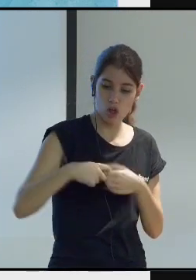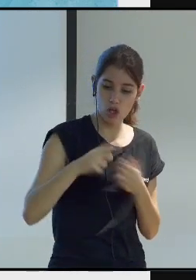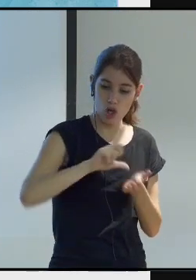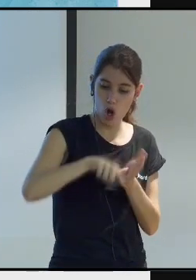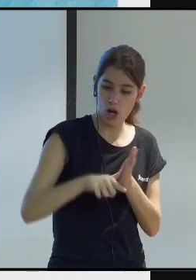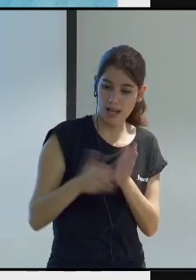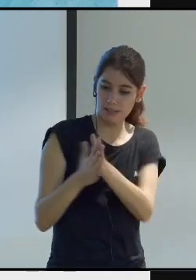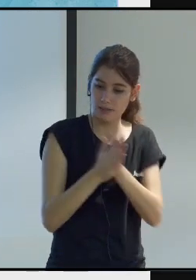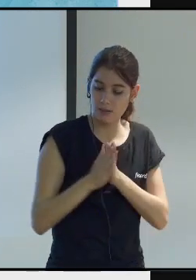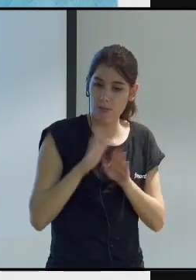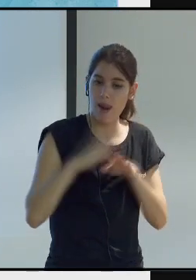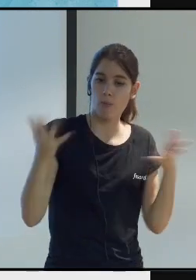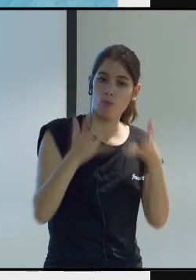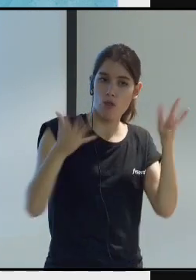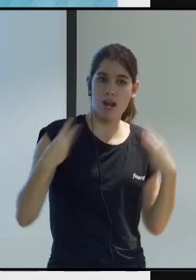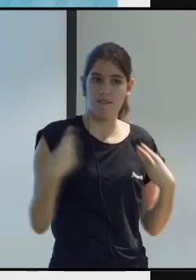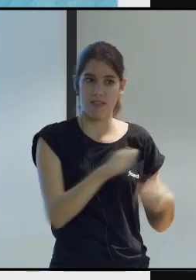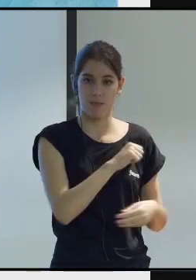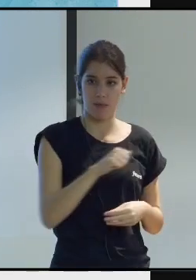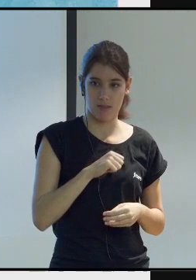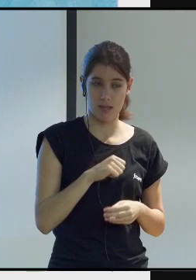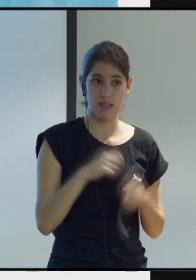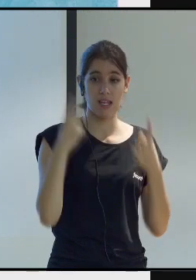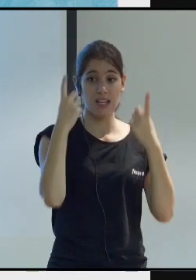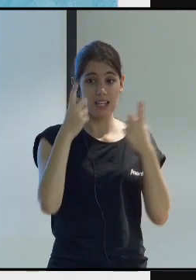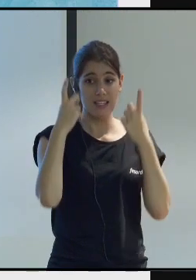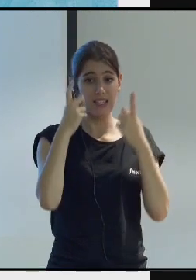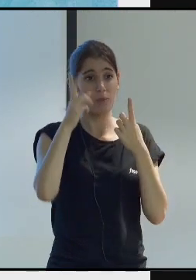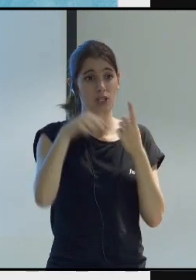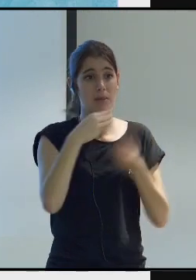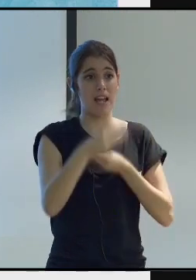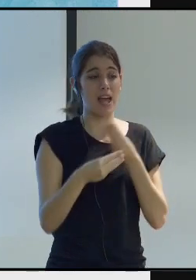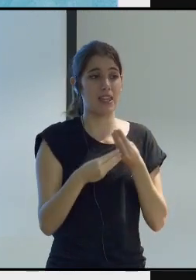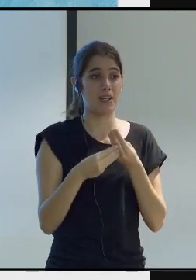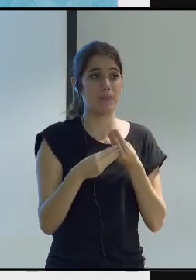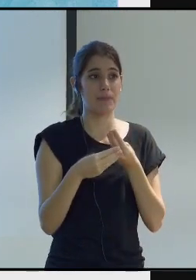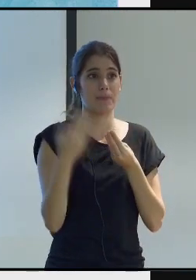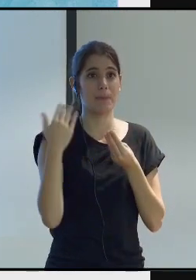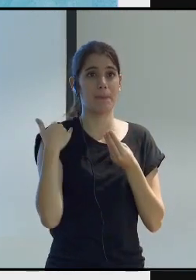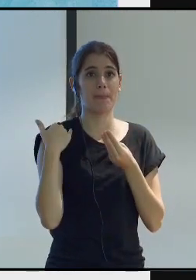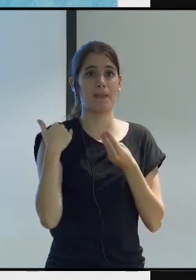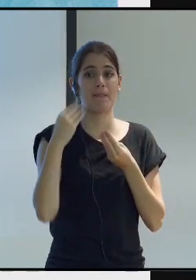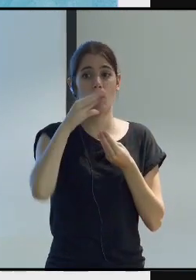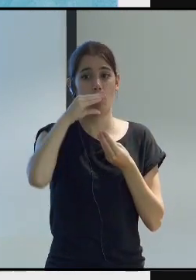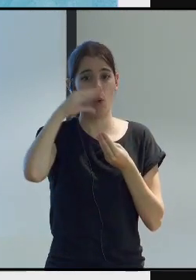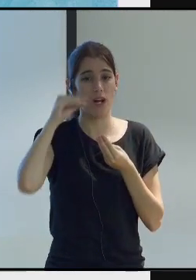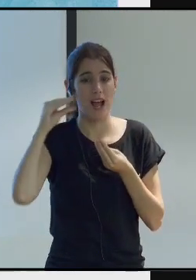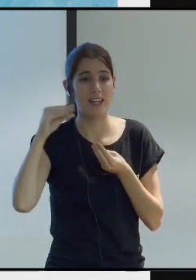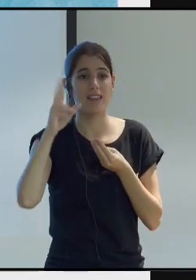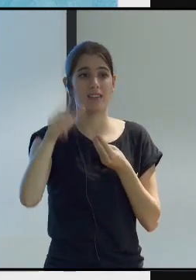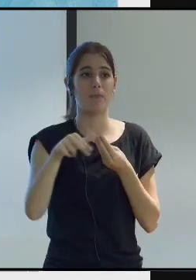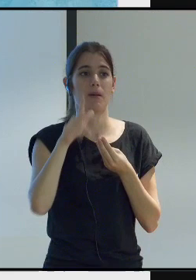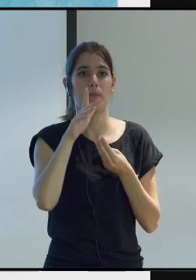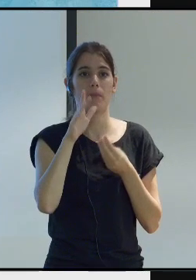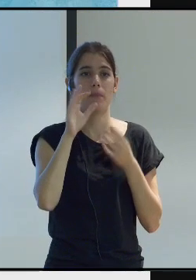picture. We tried to do it also when it was the presidency of Bulgaria, but there was a kind of, and Kapka can give